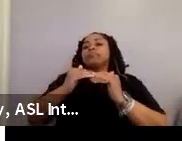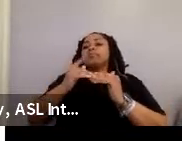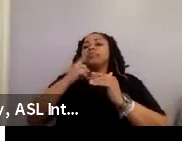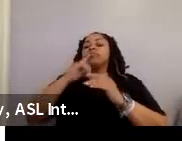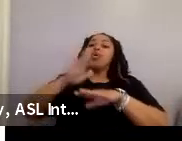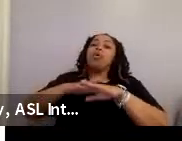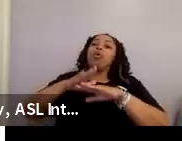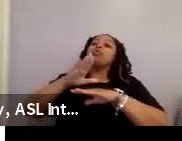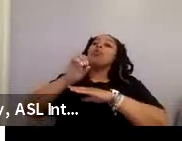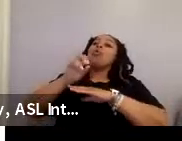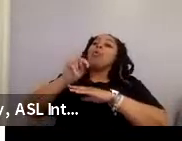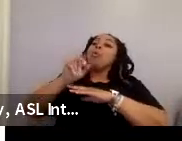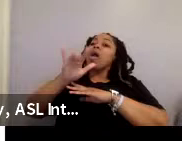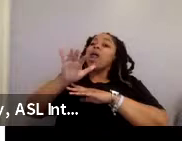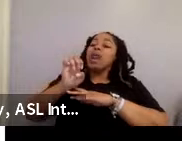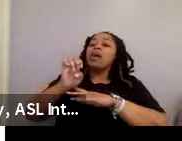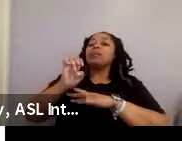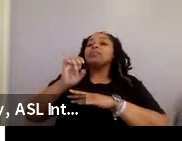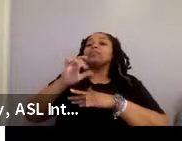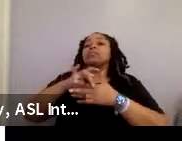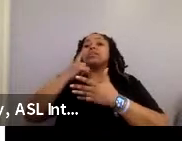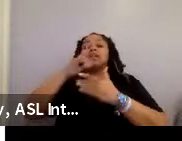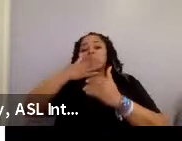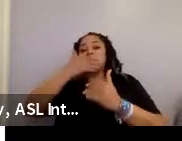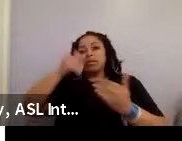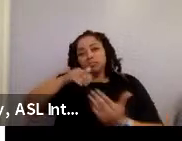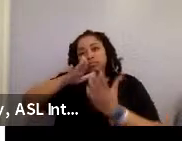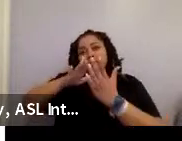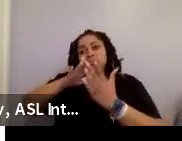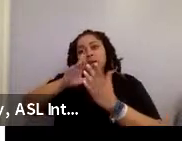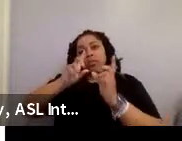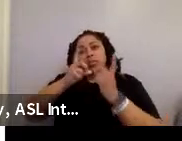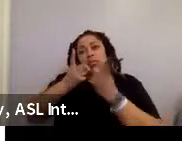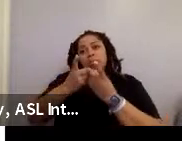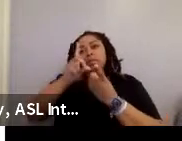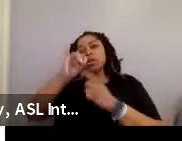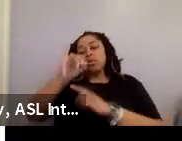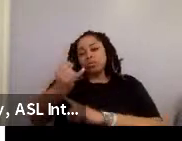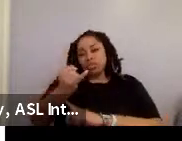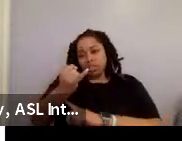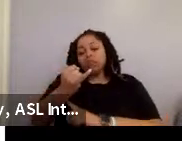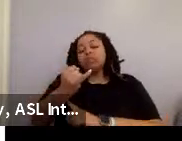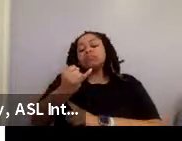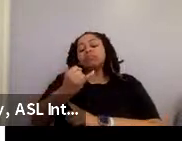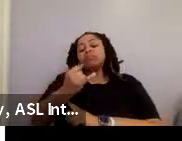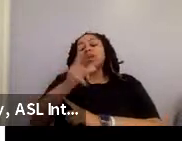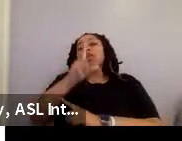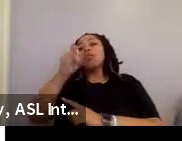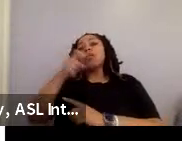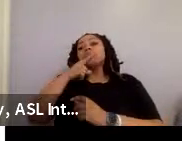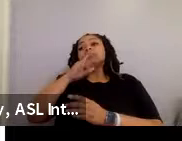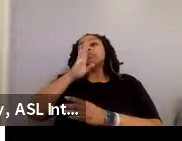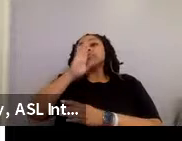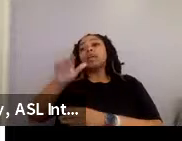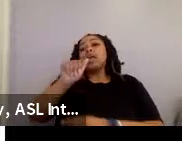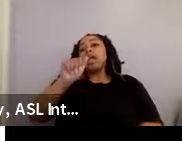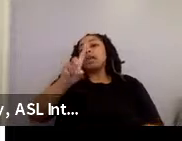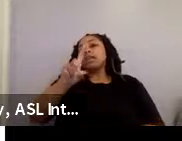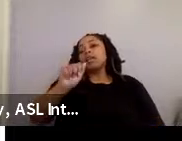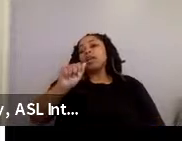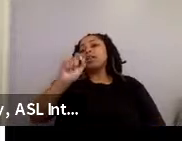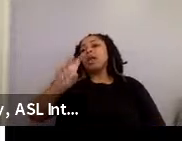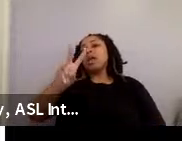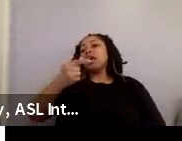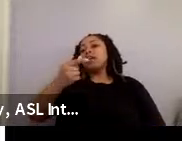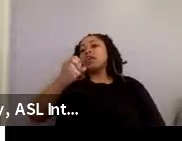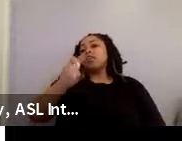online content, and that is best addressed by the Department of Justice. Questions should be directed to ada.gov, and the numbers